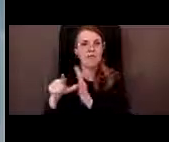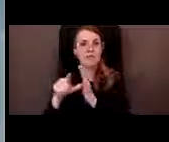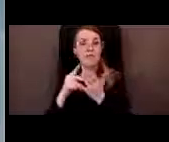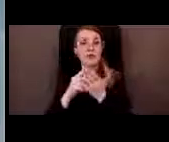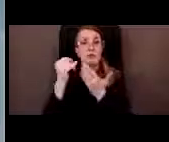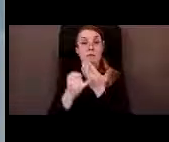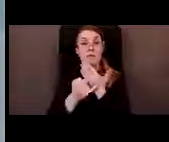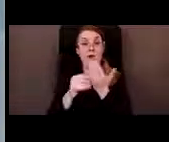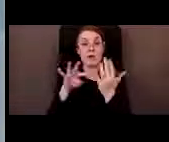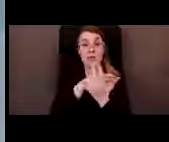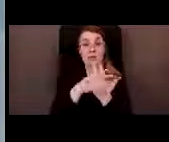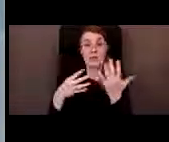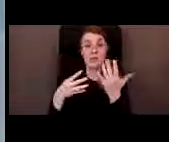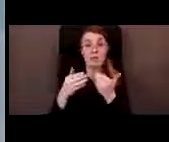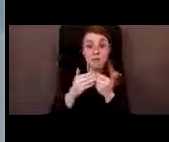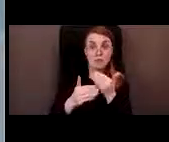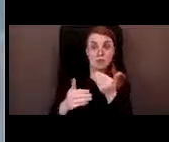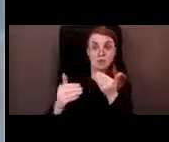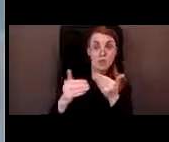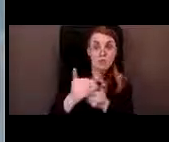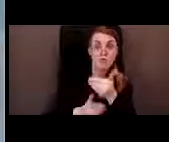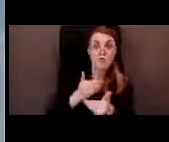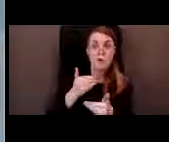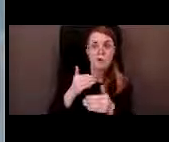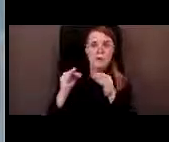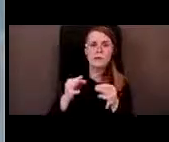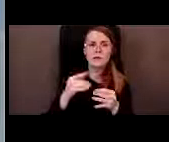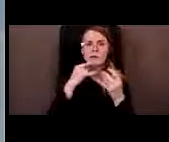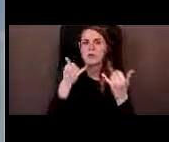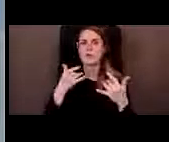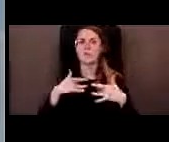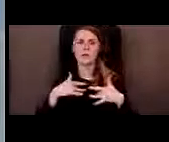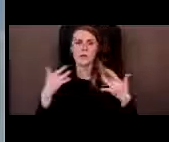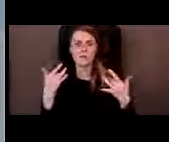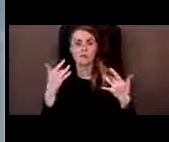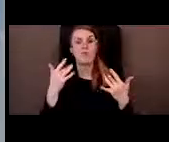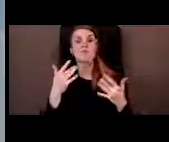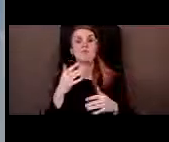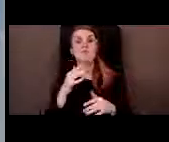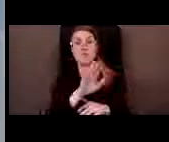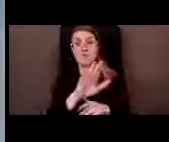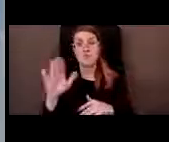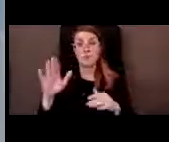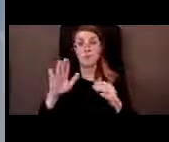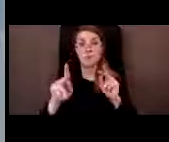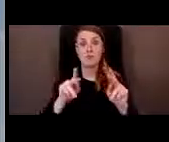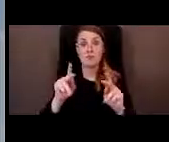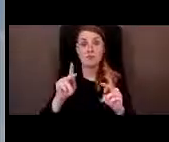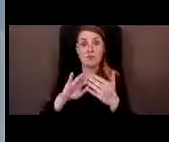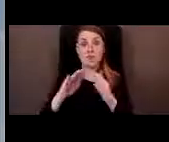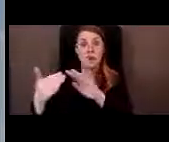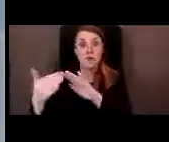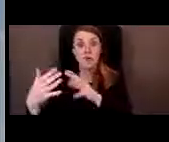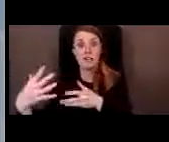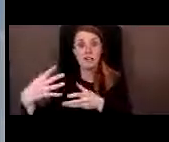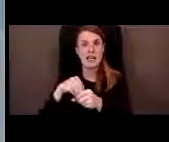to you where we are in this process. We will review the community engagement from our 3rd community